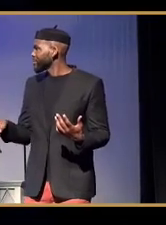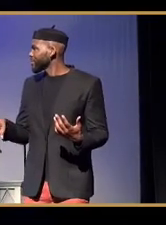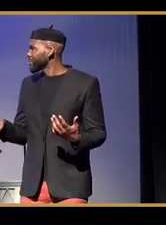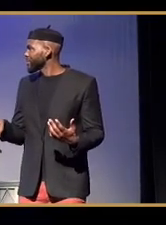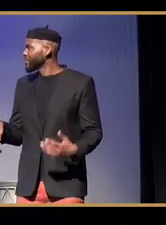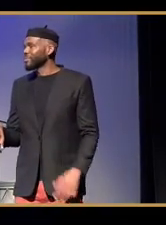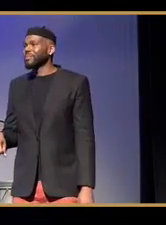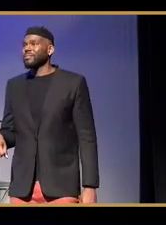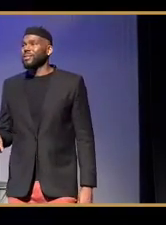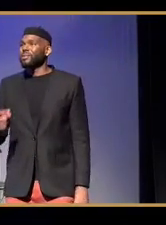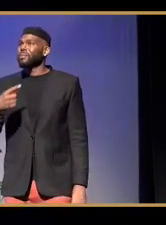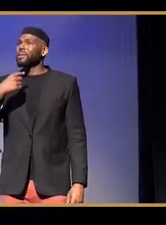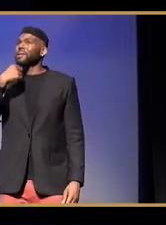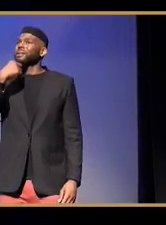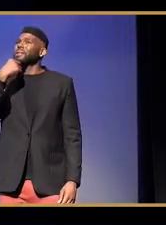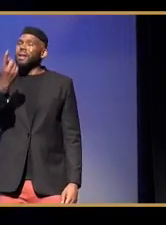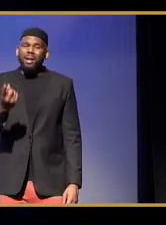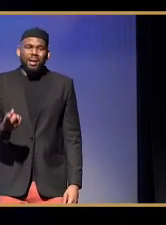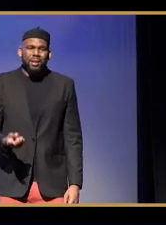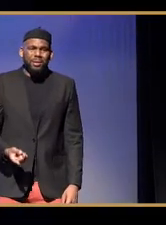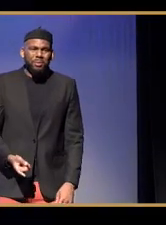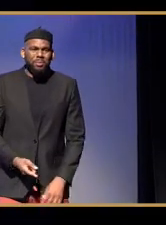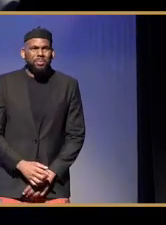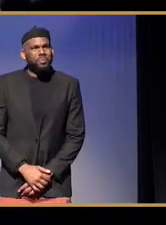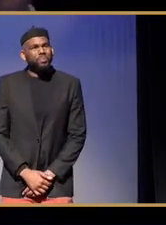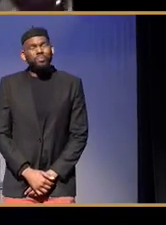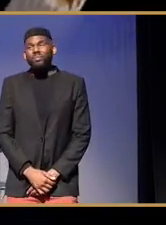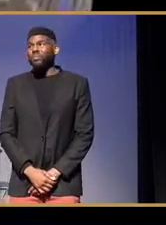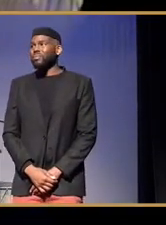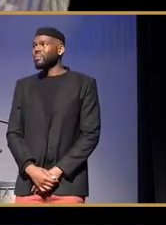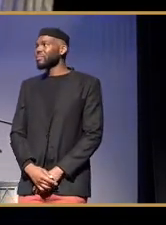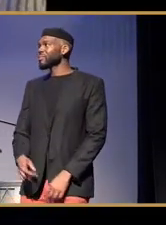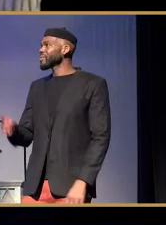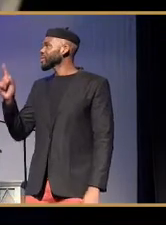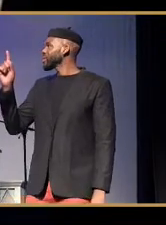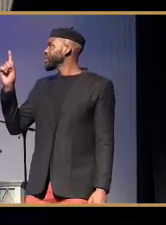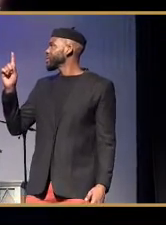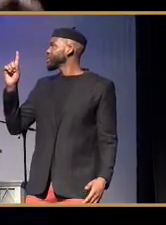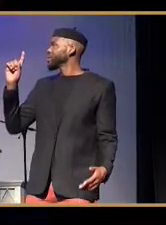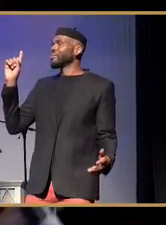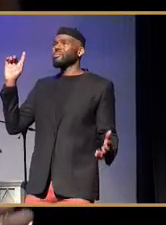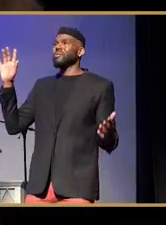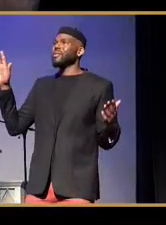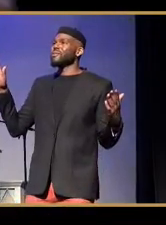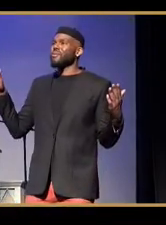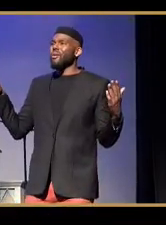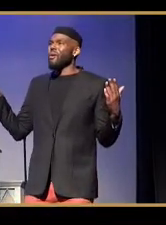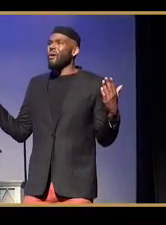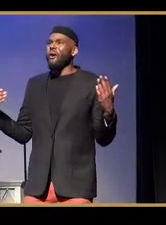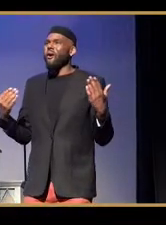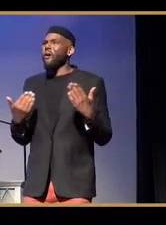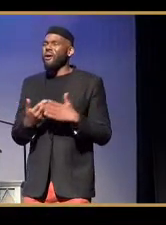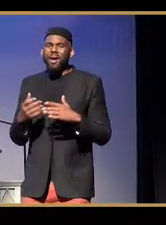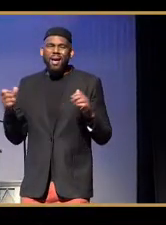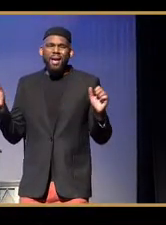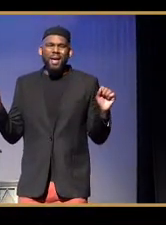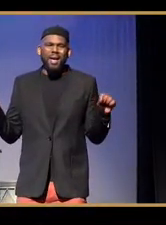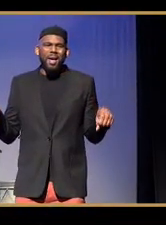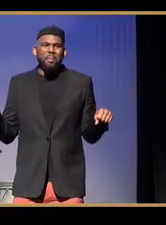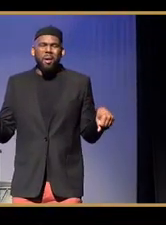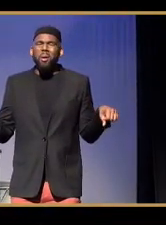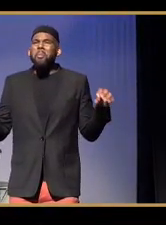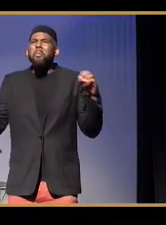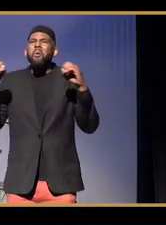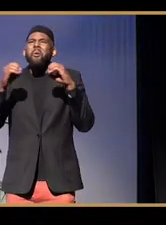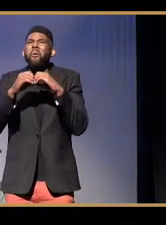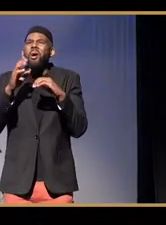I can tell you he is more than able